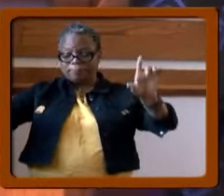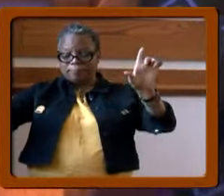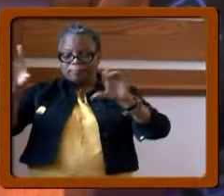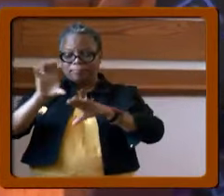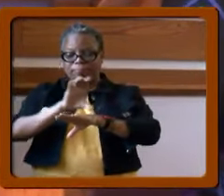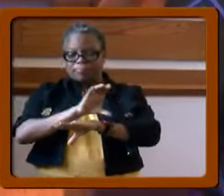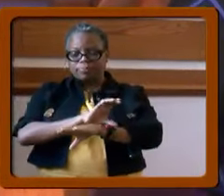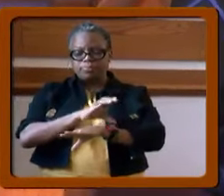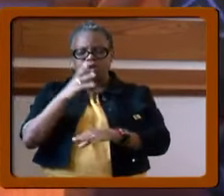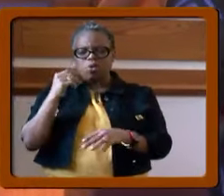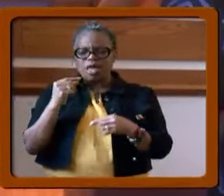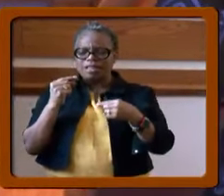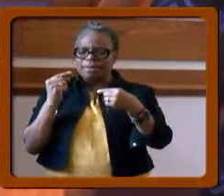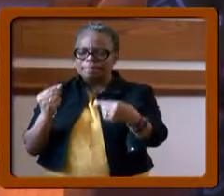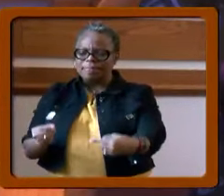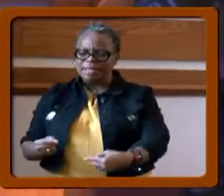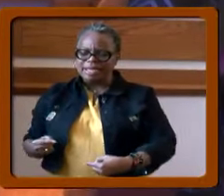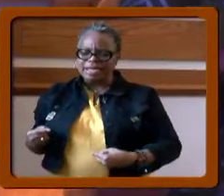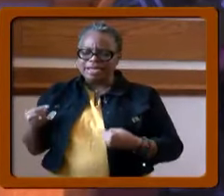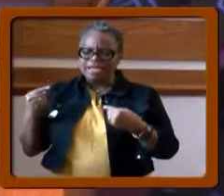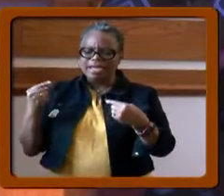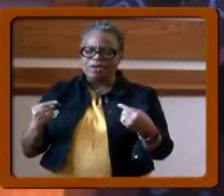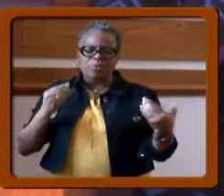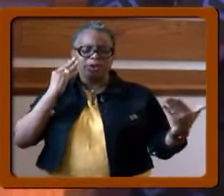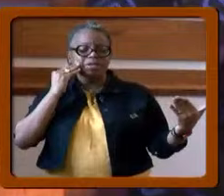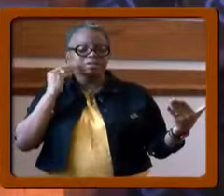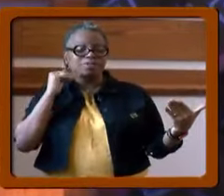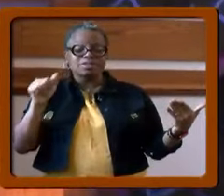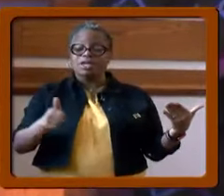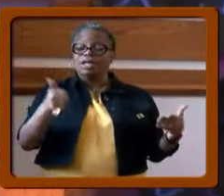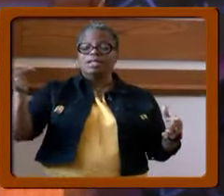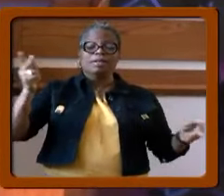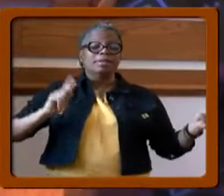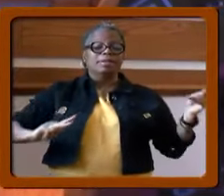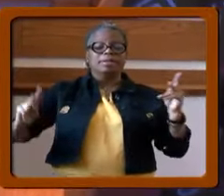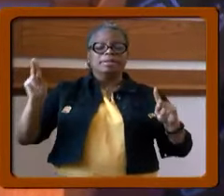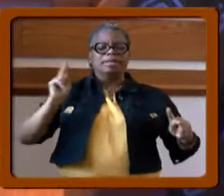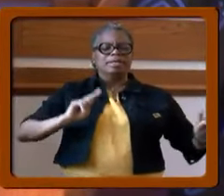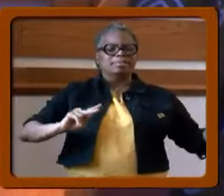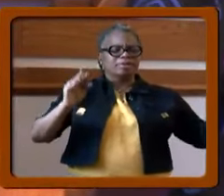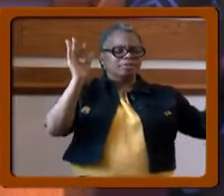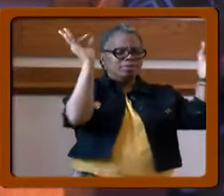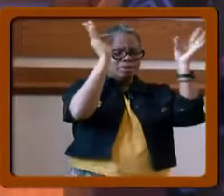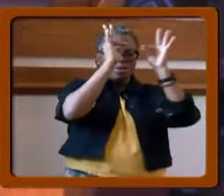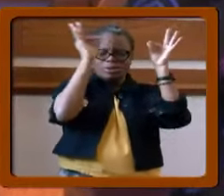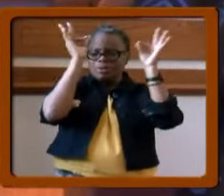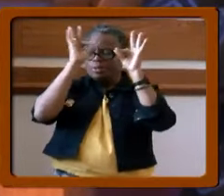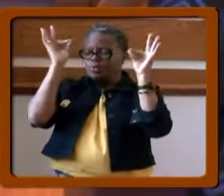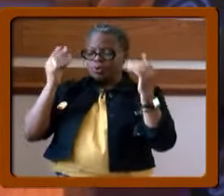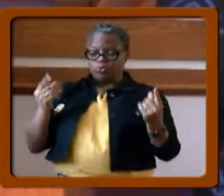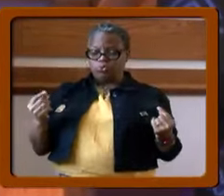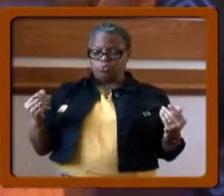due to the pain and challenges of this season, and others come numb and unsure what comes next,